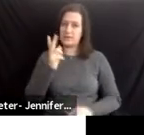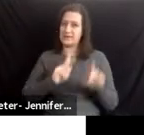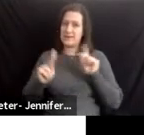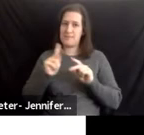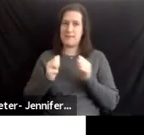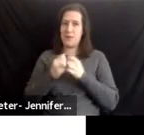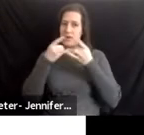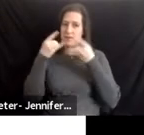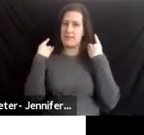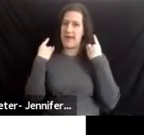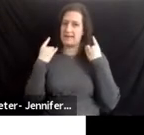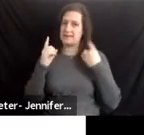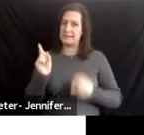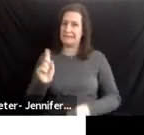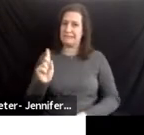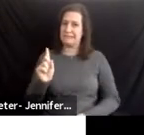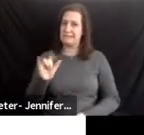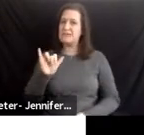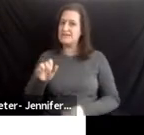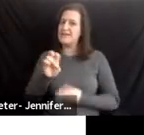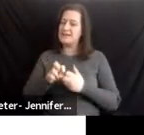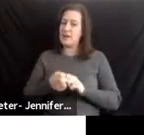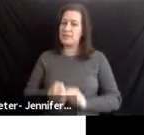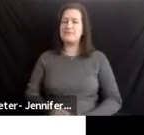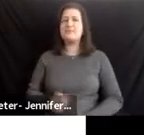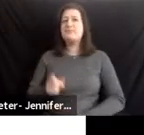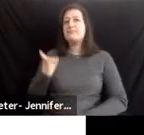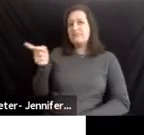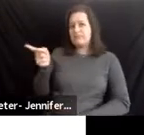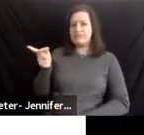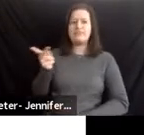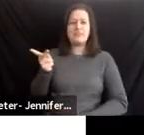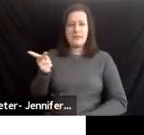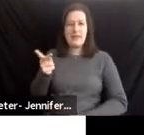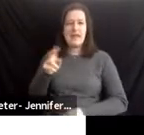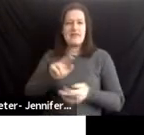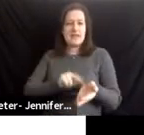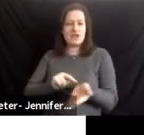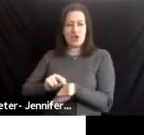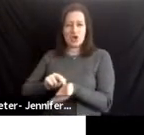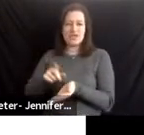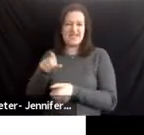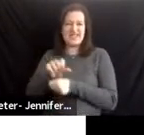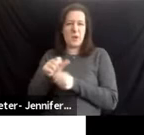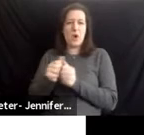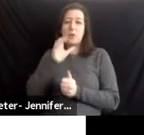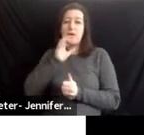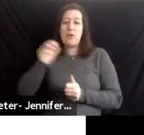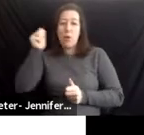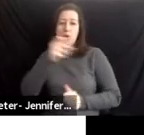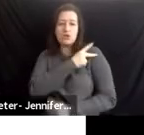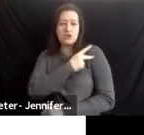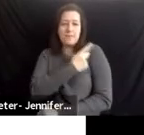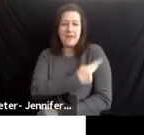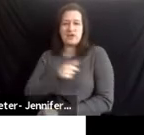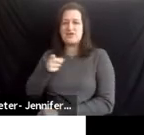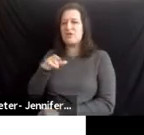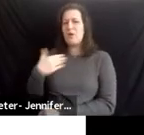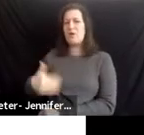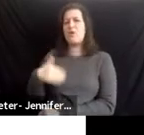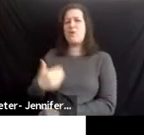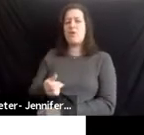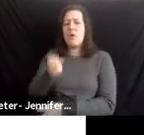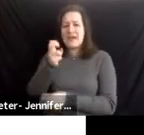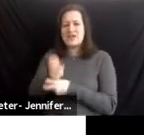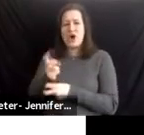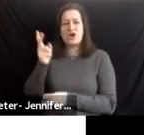These nurses who worked in an elder care setting realized how hard it was for their patients to see them, to